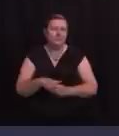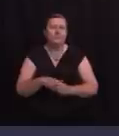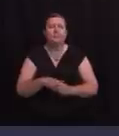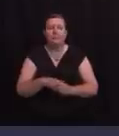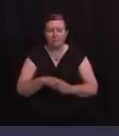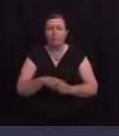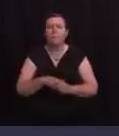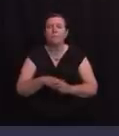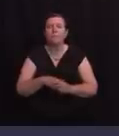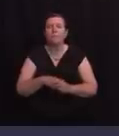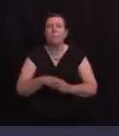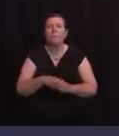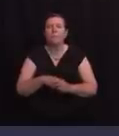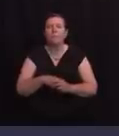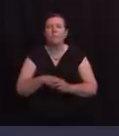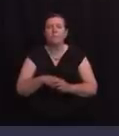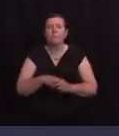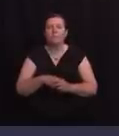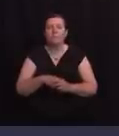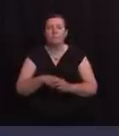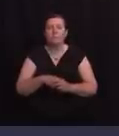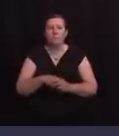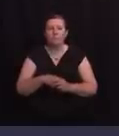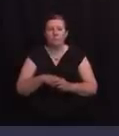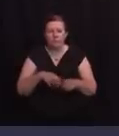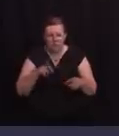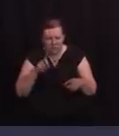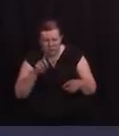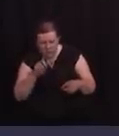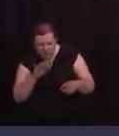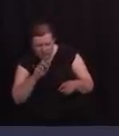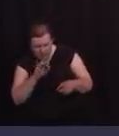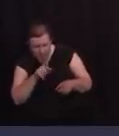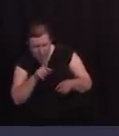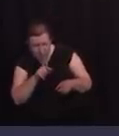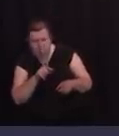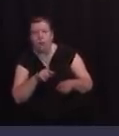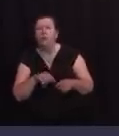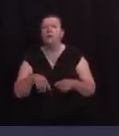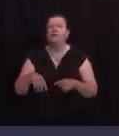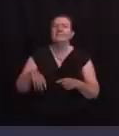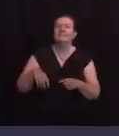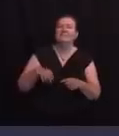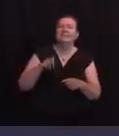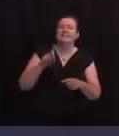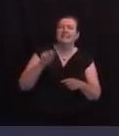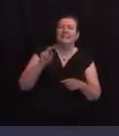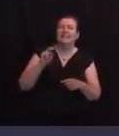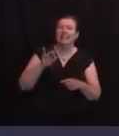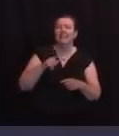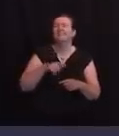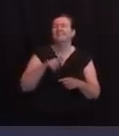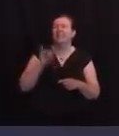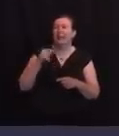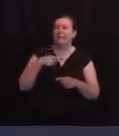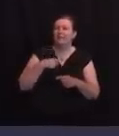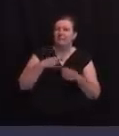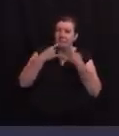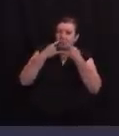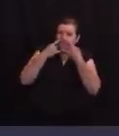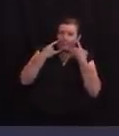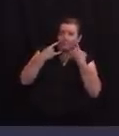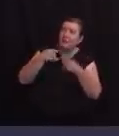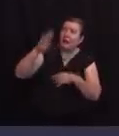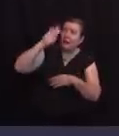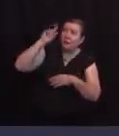Thank you. Daniel, is that you? We'll go to Daniel behind you. That's Brendan with the microphone, by the way. Hi, Governor. Hi,